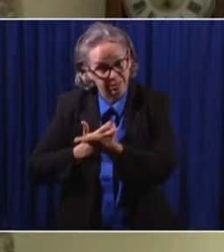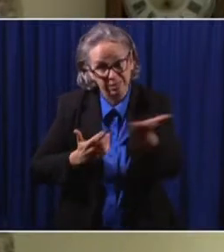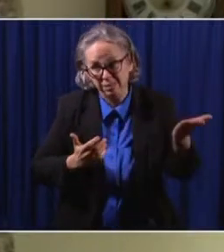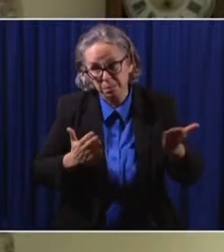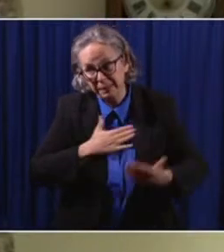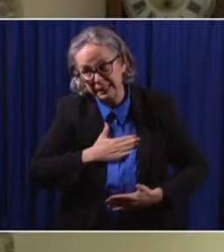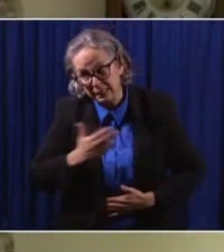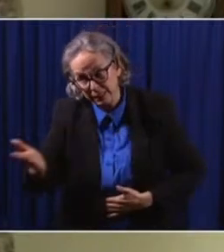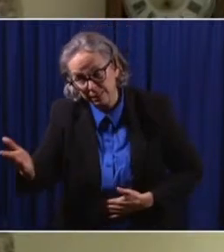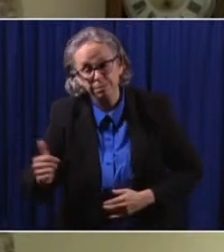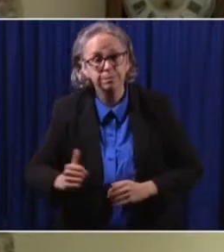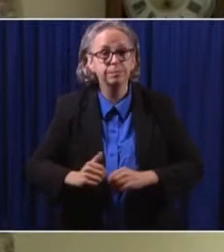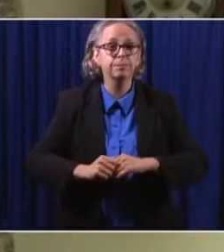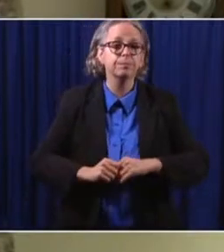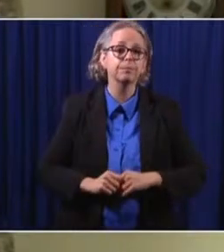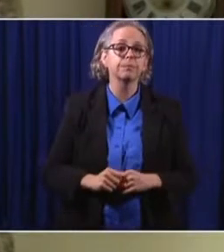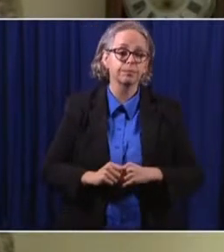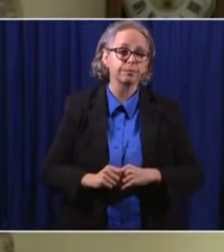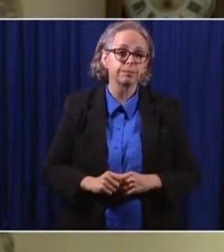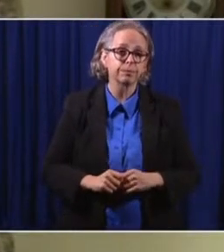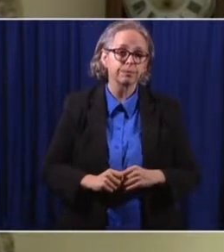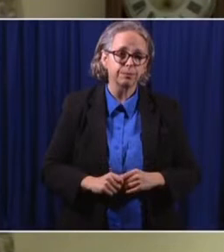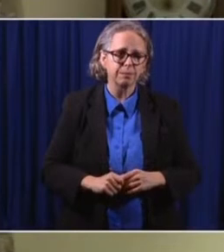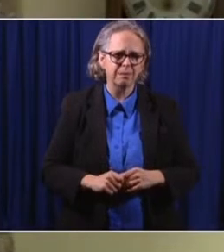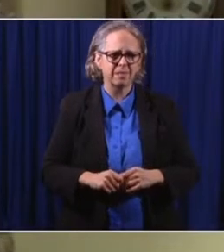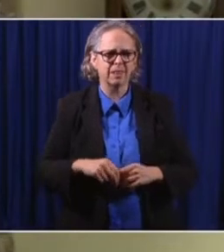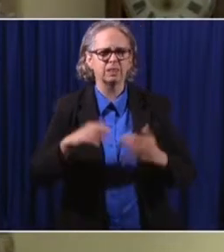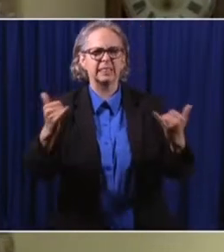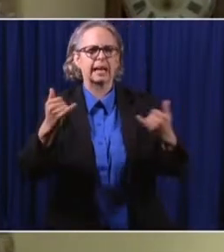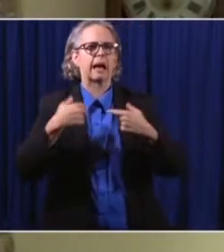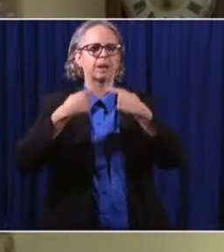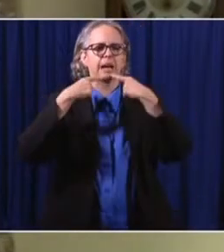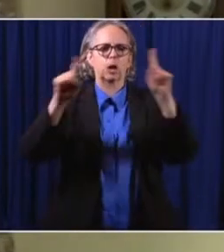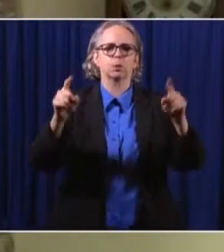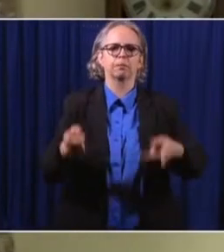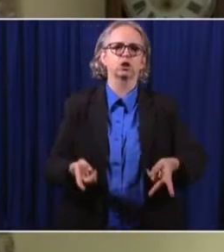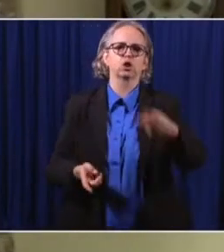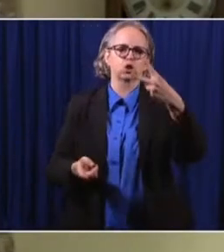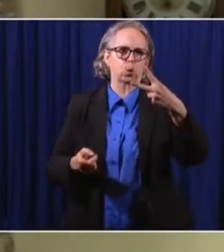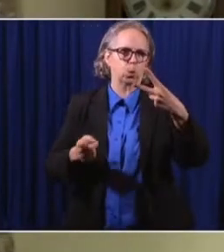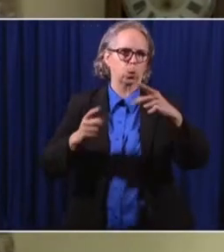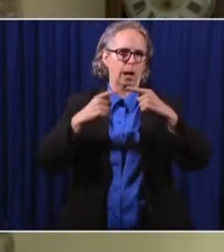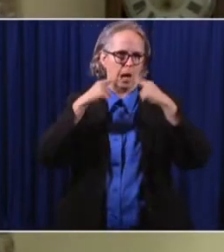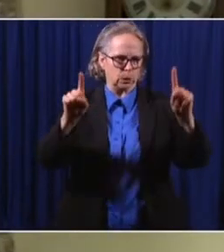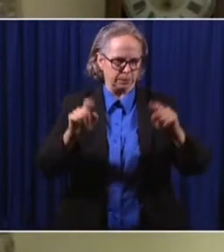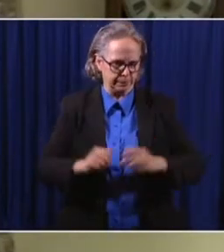Today I have two announcements that build on this work to make our roads safer.